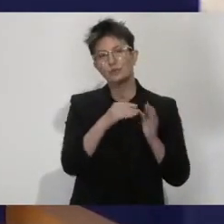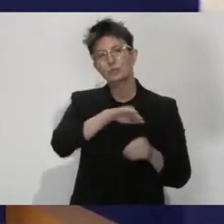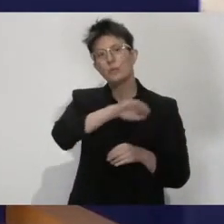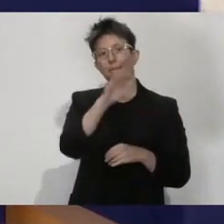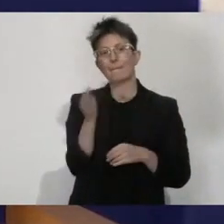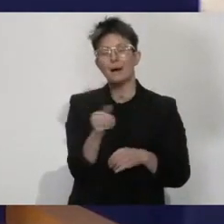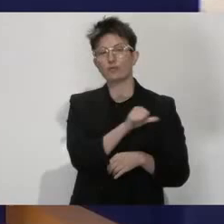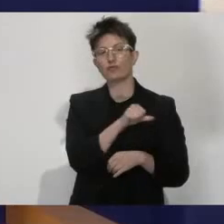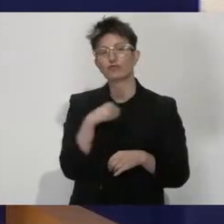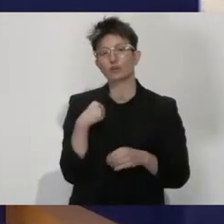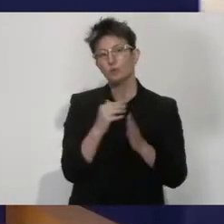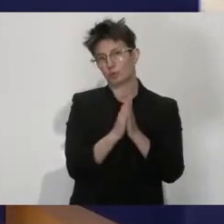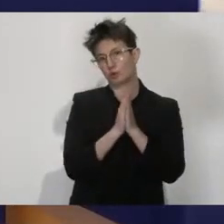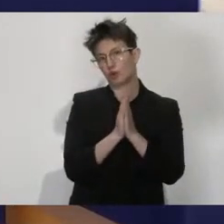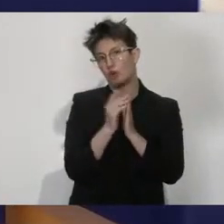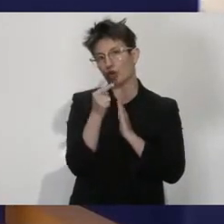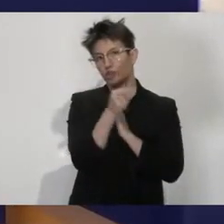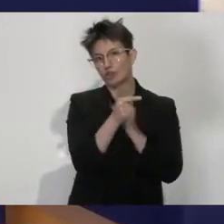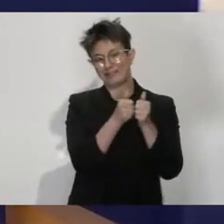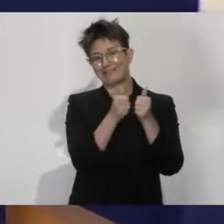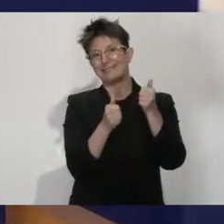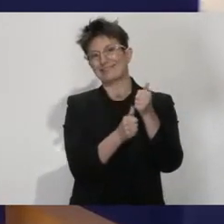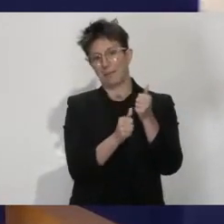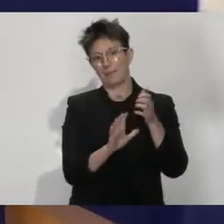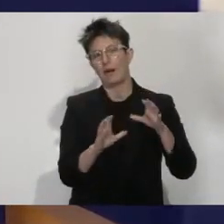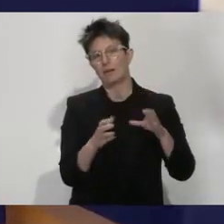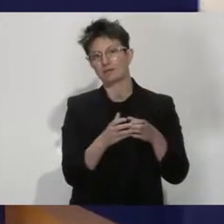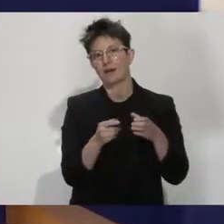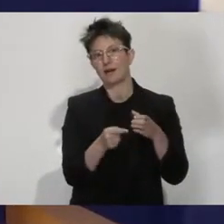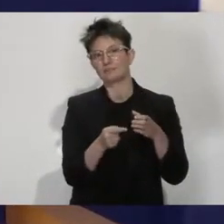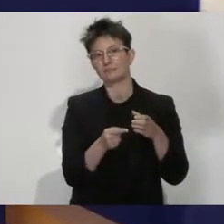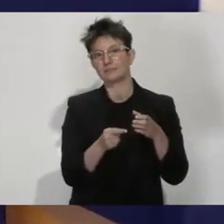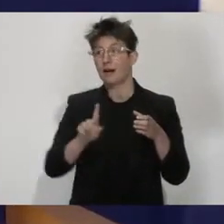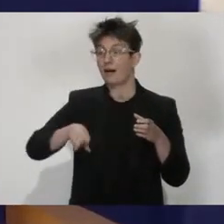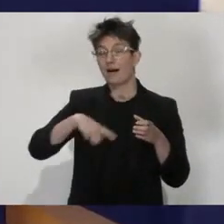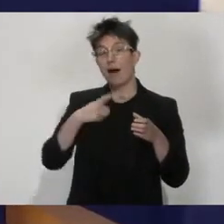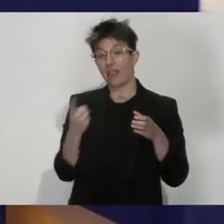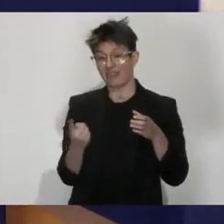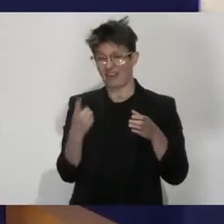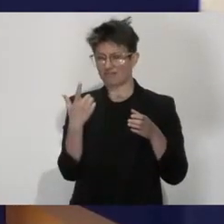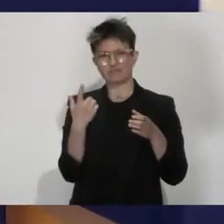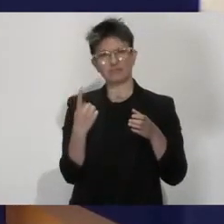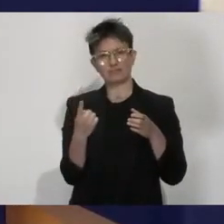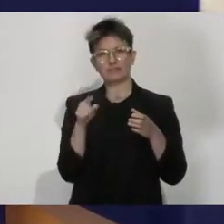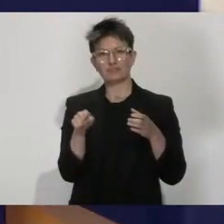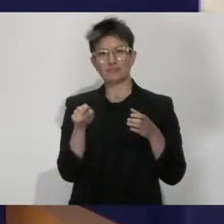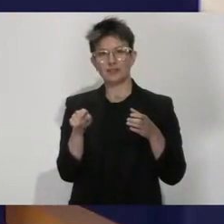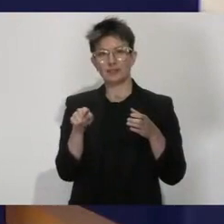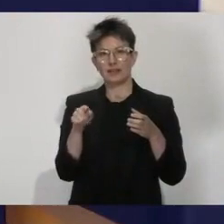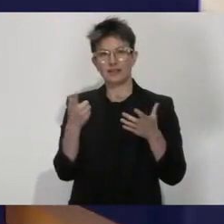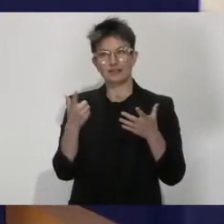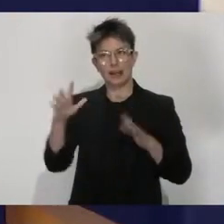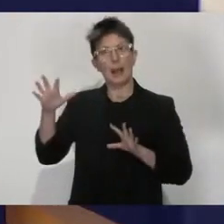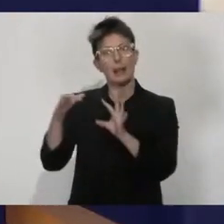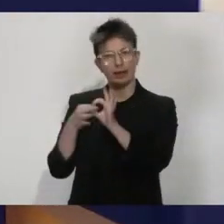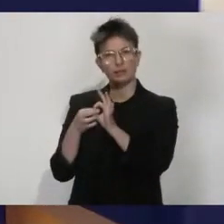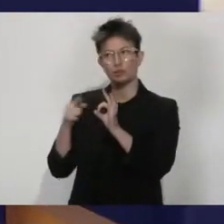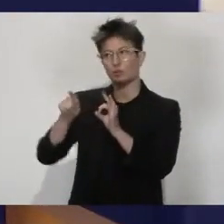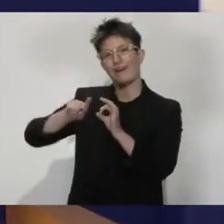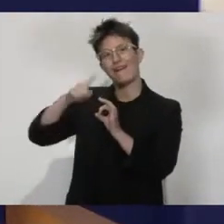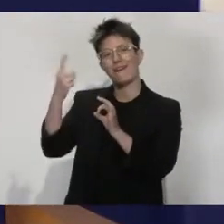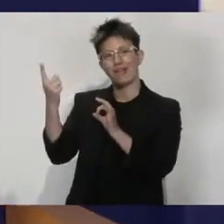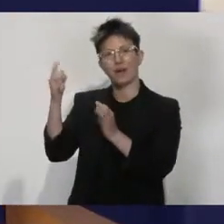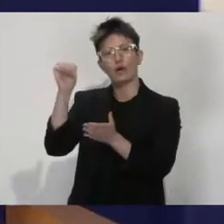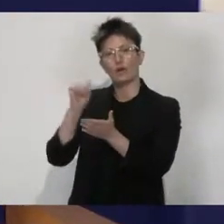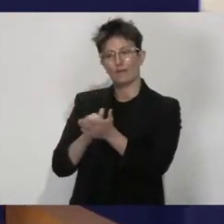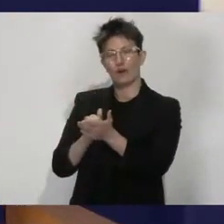Church subcluster. The other case is epidemiologically linked to a known other confirmed case not